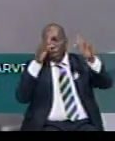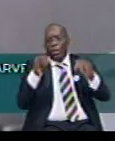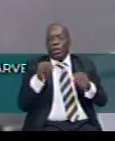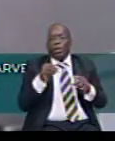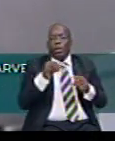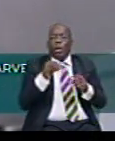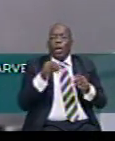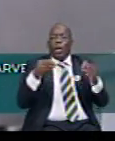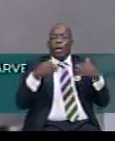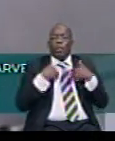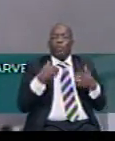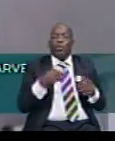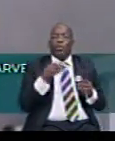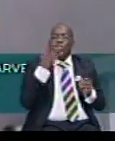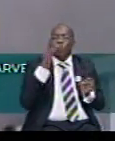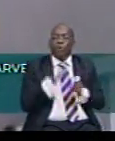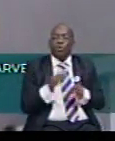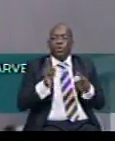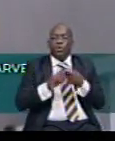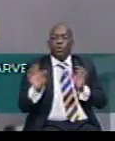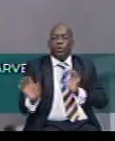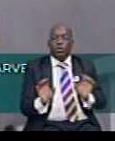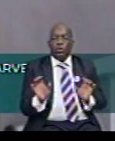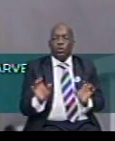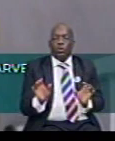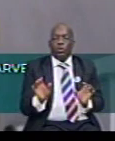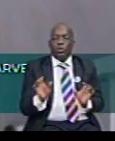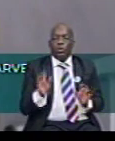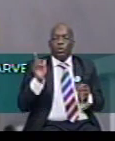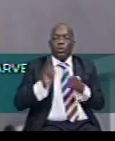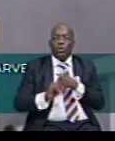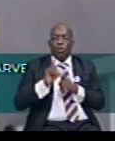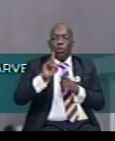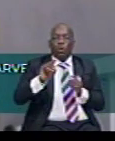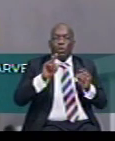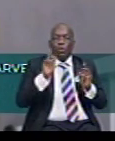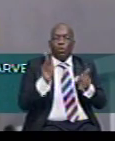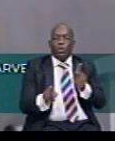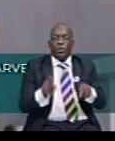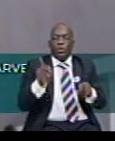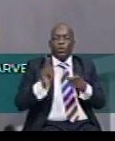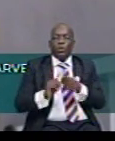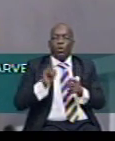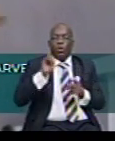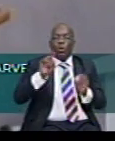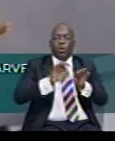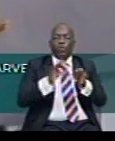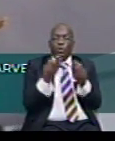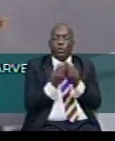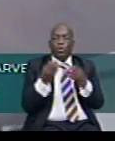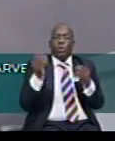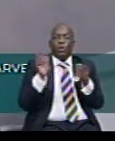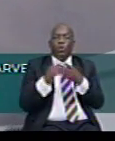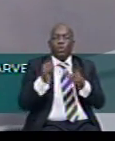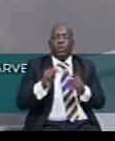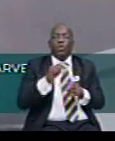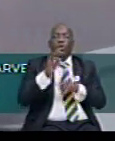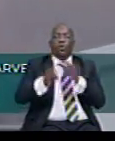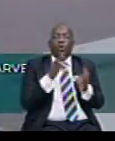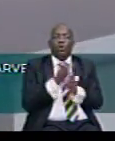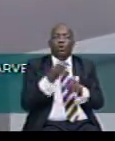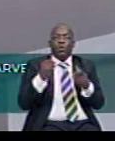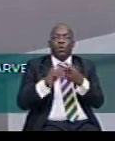to do to one person, to one family, to one nation, or to the world, or to the church, to